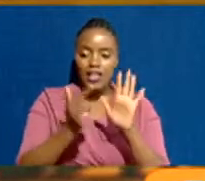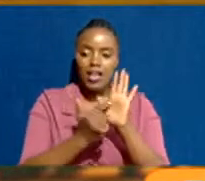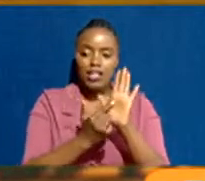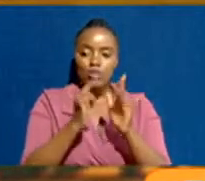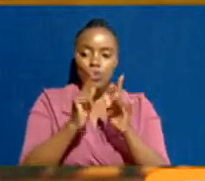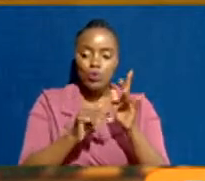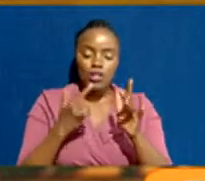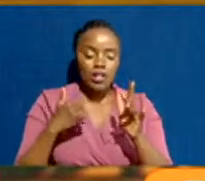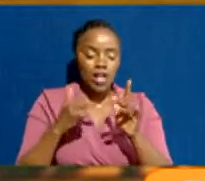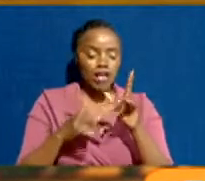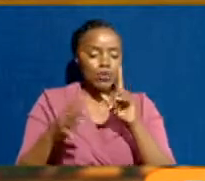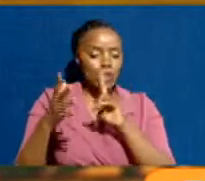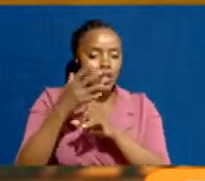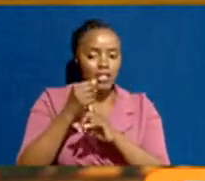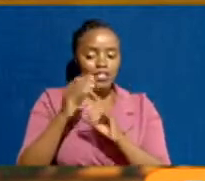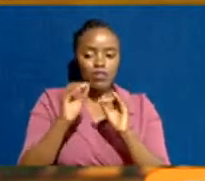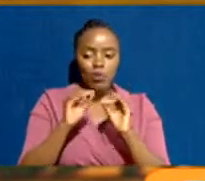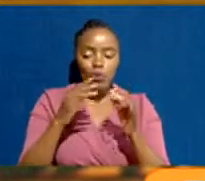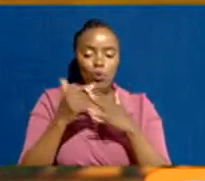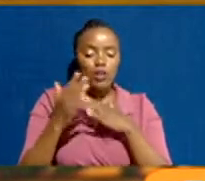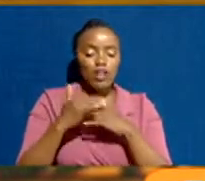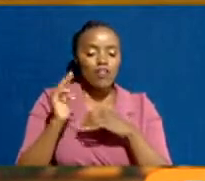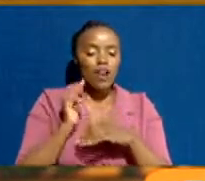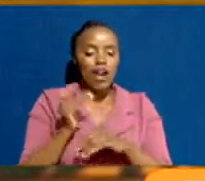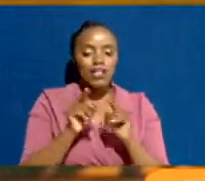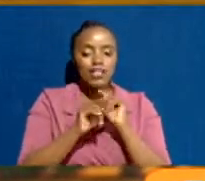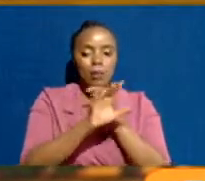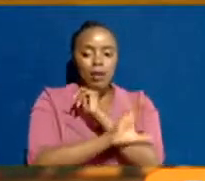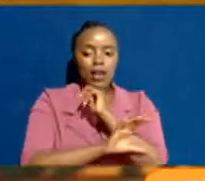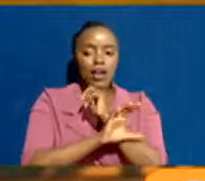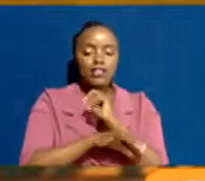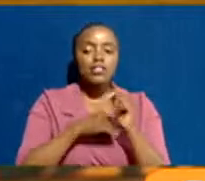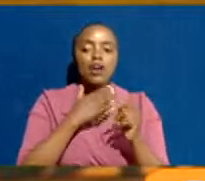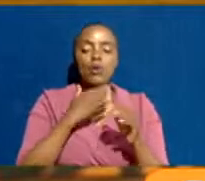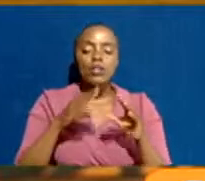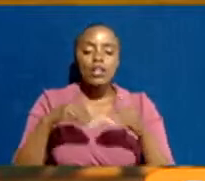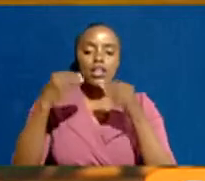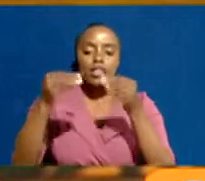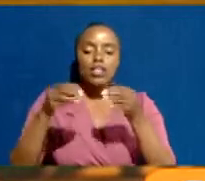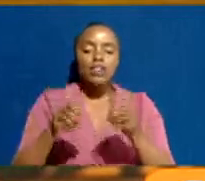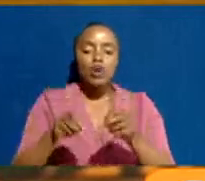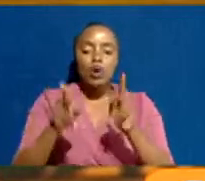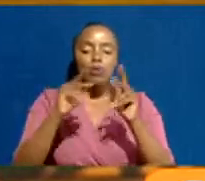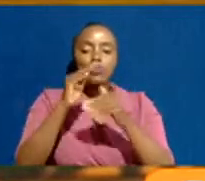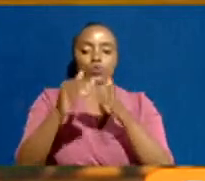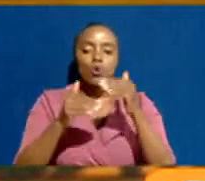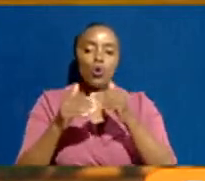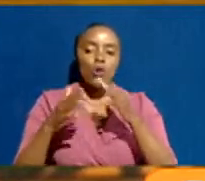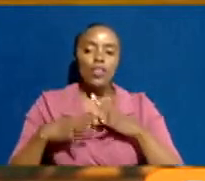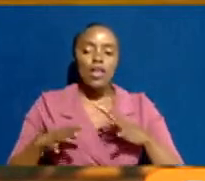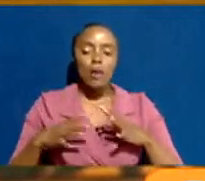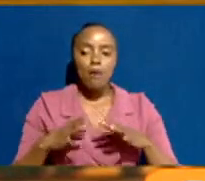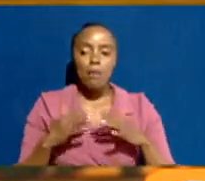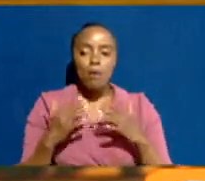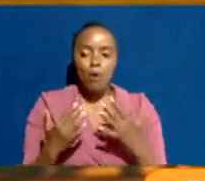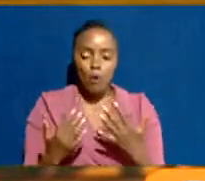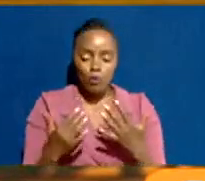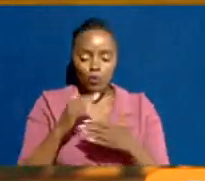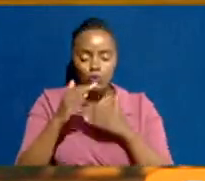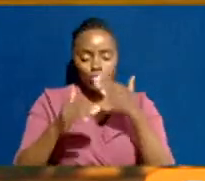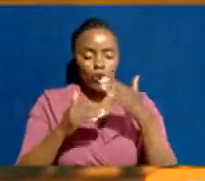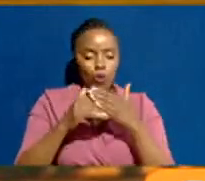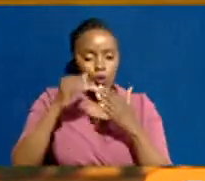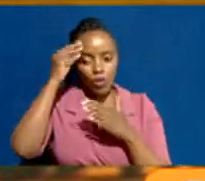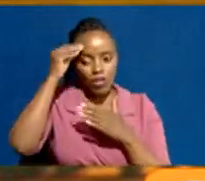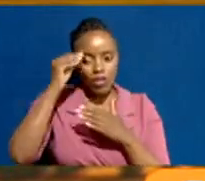we may not be achieving what we want as a country in terms of giving opportunity to everybody, all the learners, in